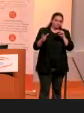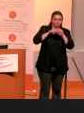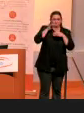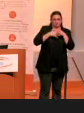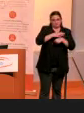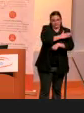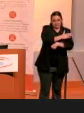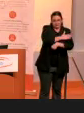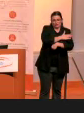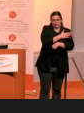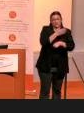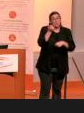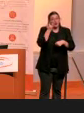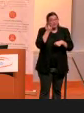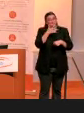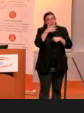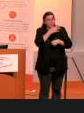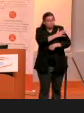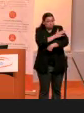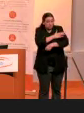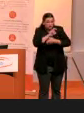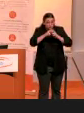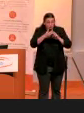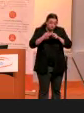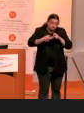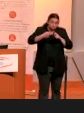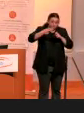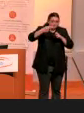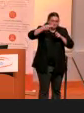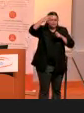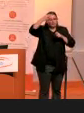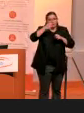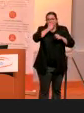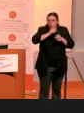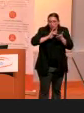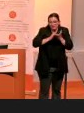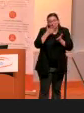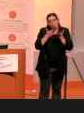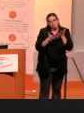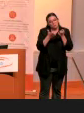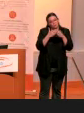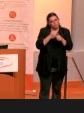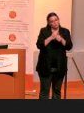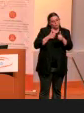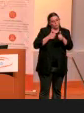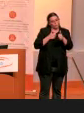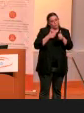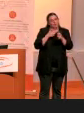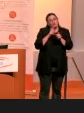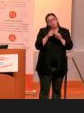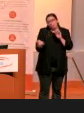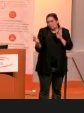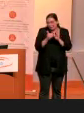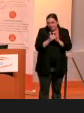issues, you may even want to try to avoid those medications. But if you can't, again, keep a really close eye on your blood pressure